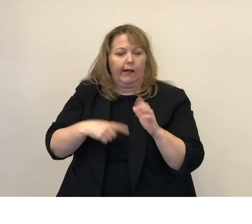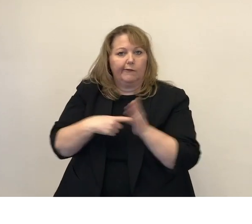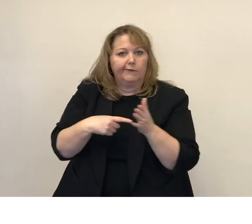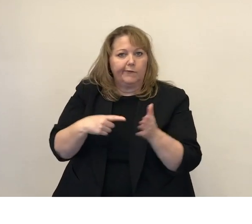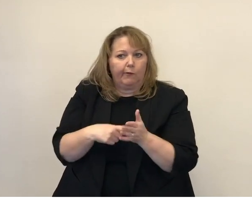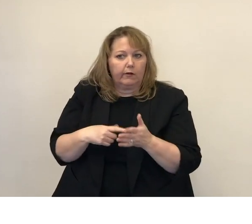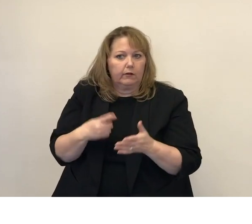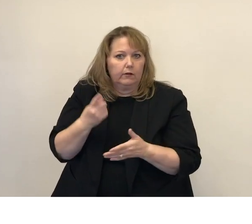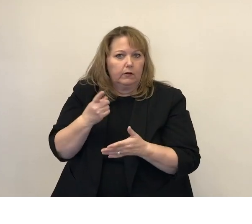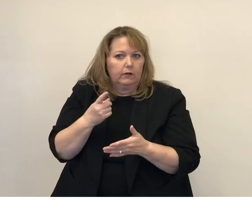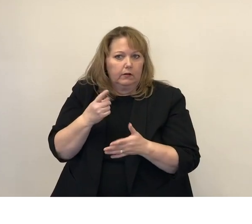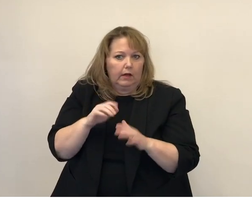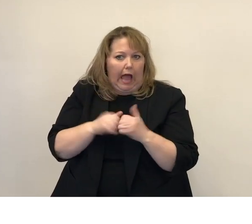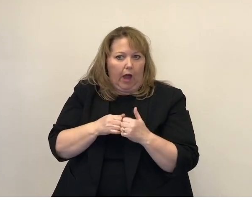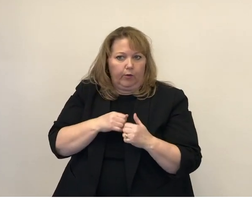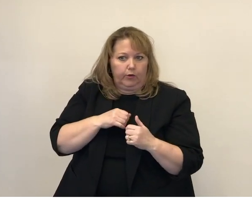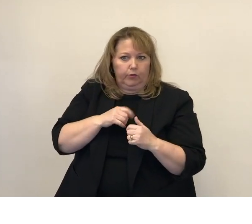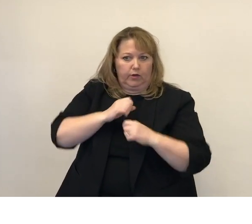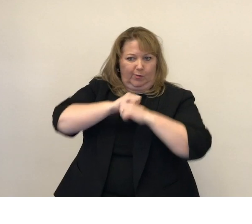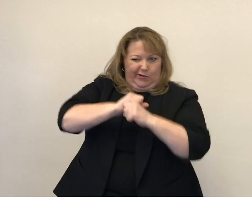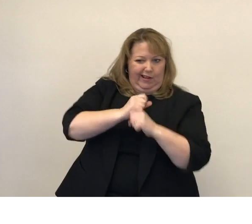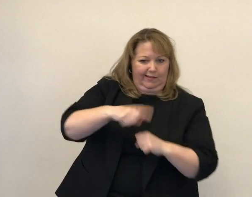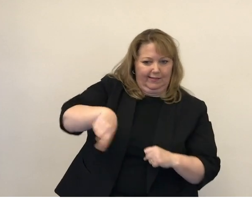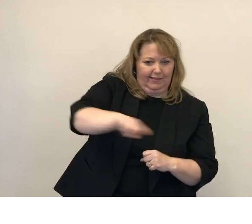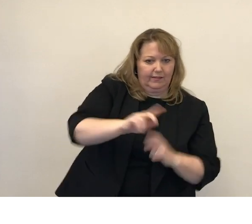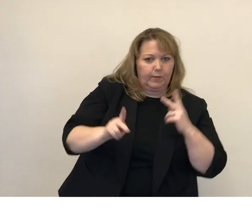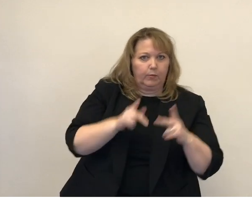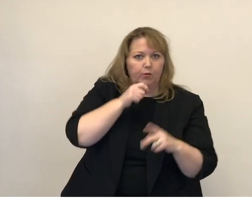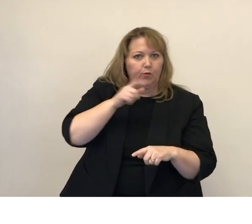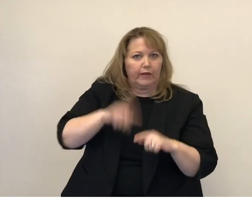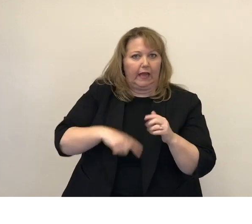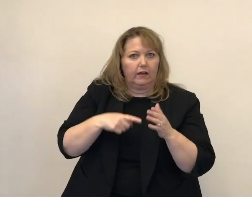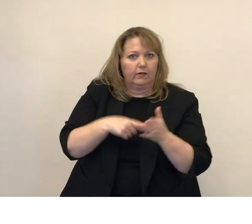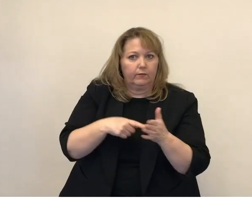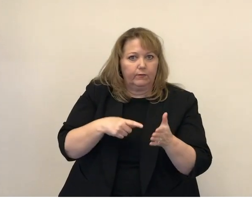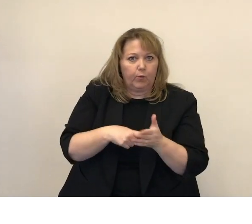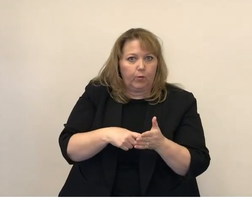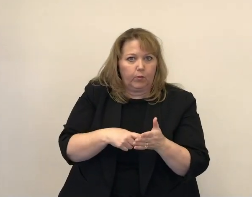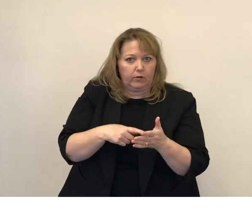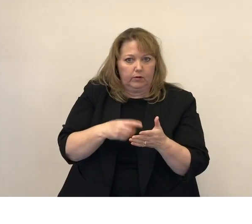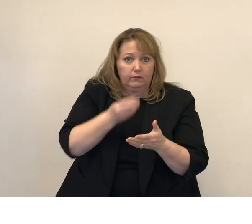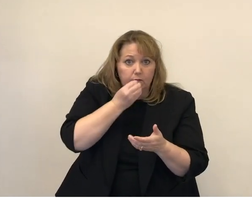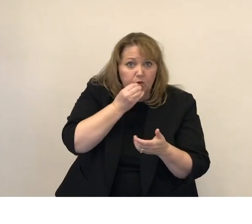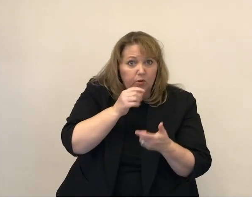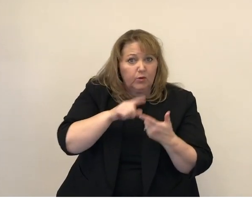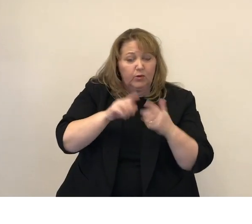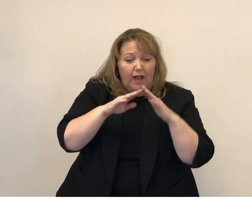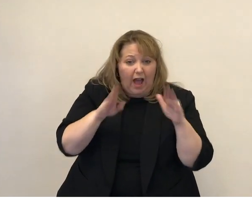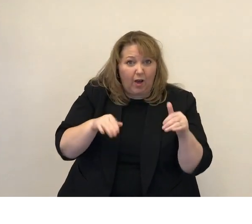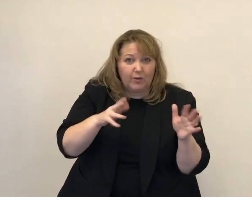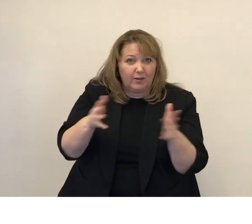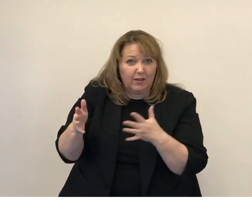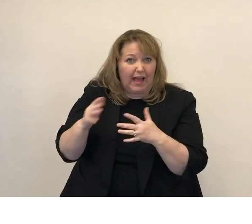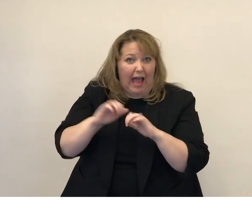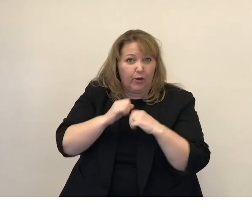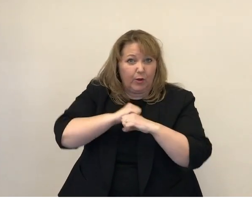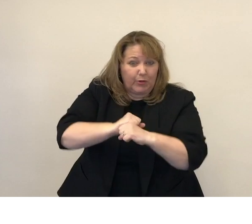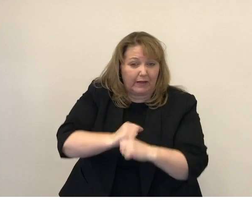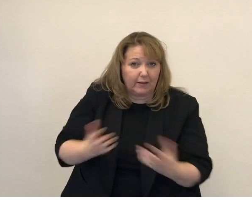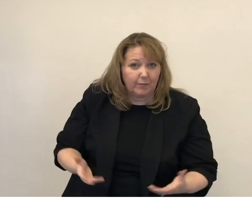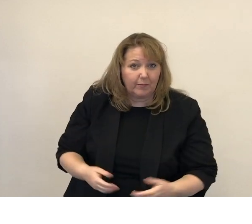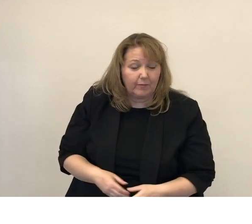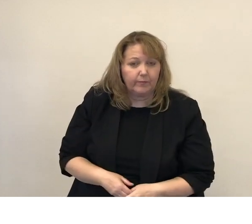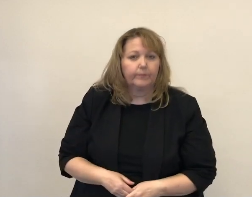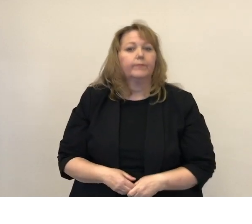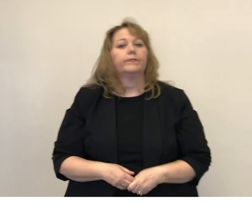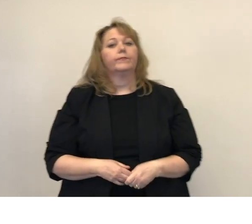people of Nevada, how they can be protected economically while there is no work? Okay, I cannot end the shutdown until